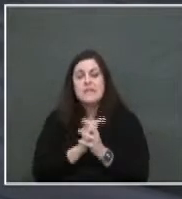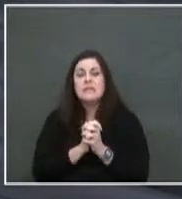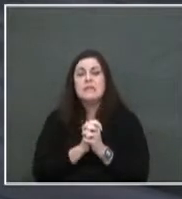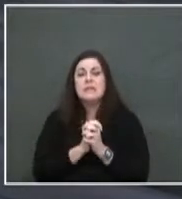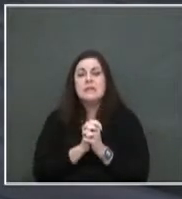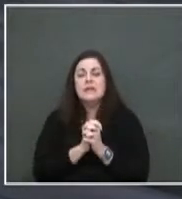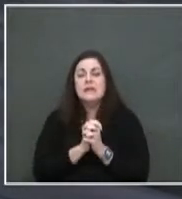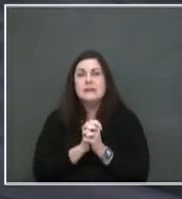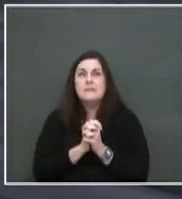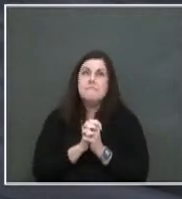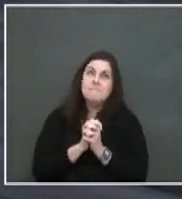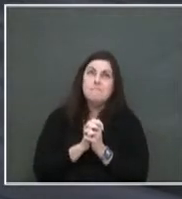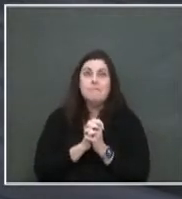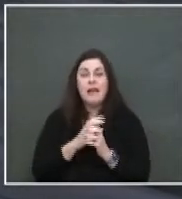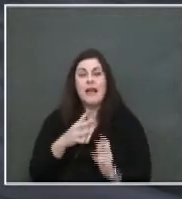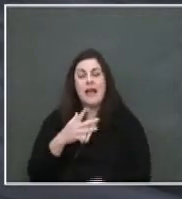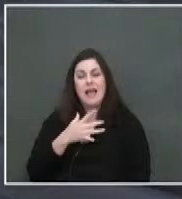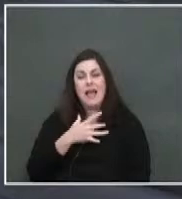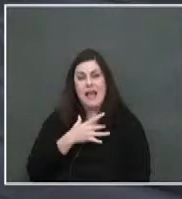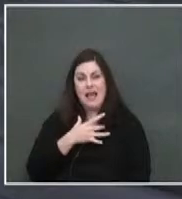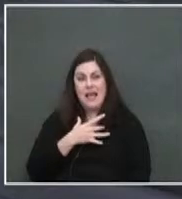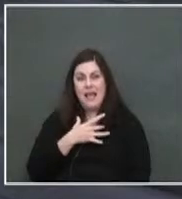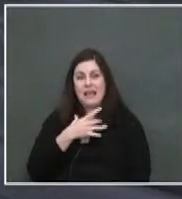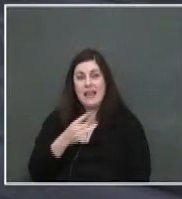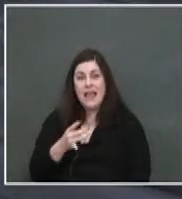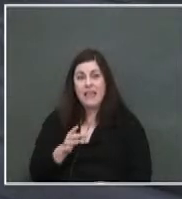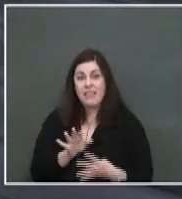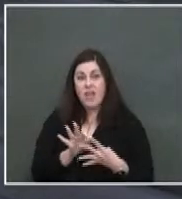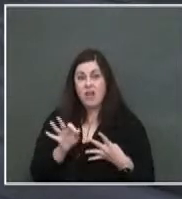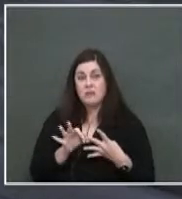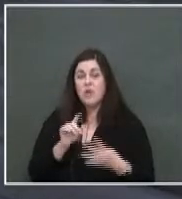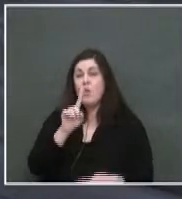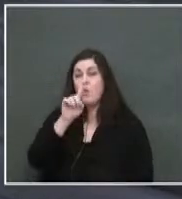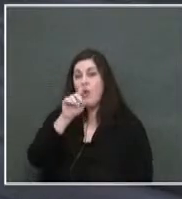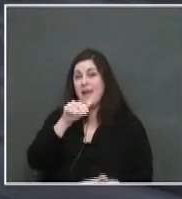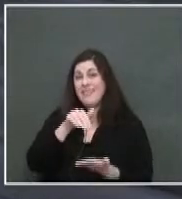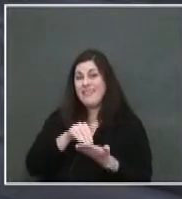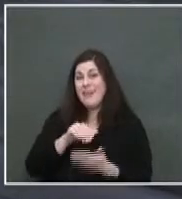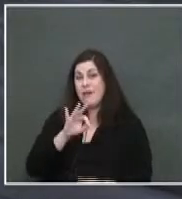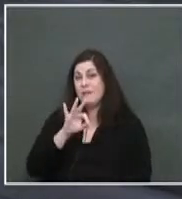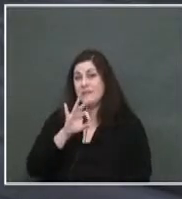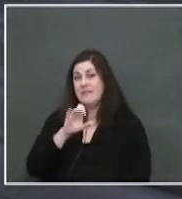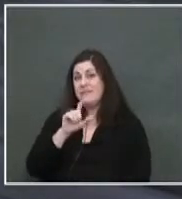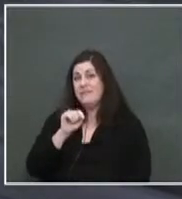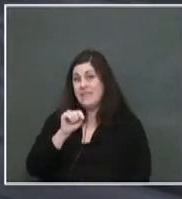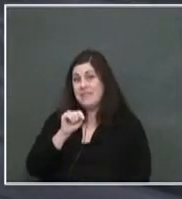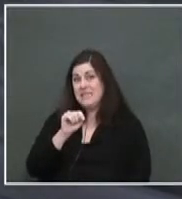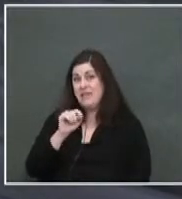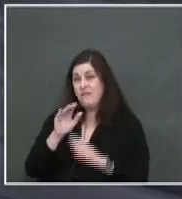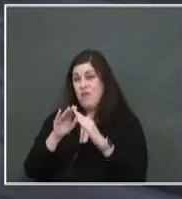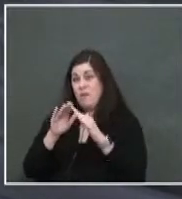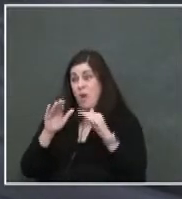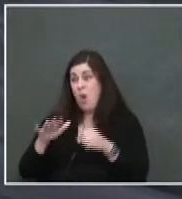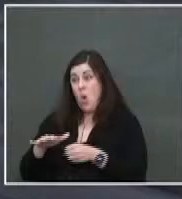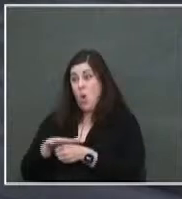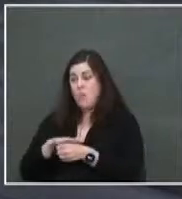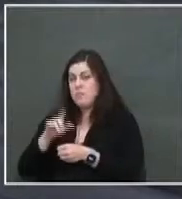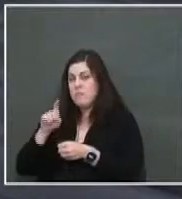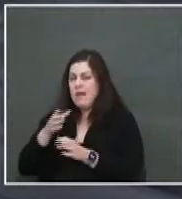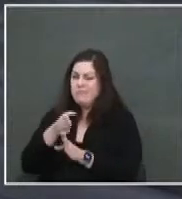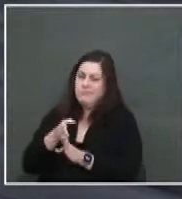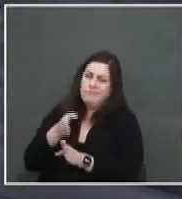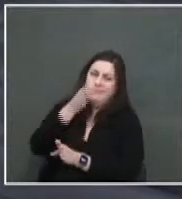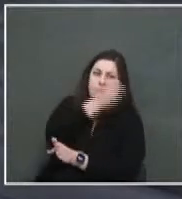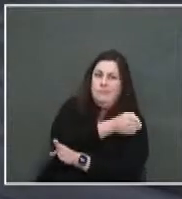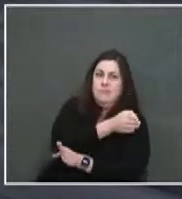I like the buffer, the option of the 1,000-foot buffer. My only question on